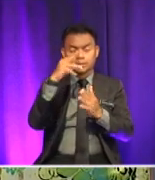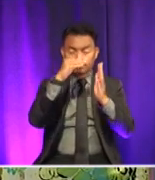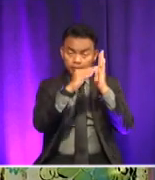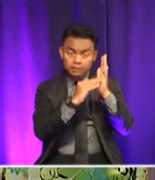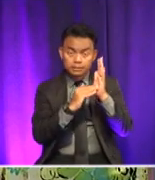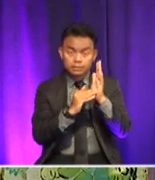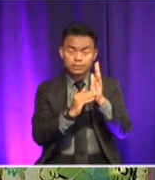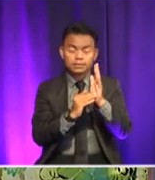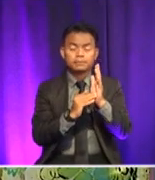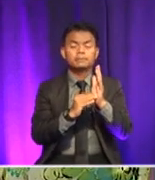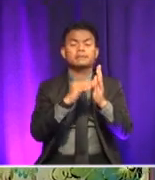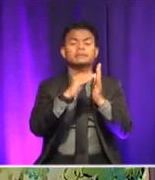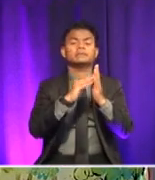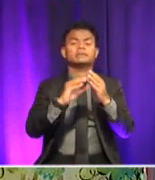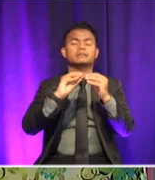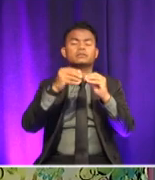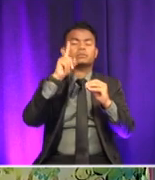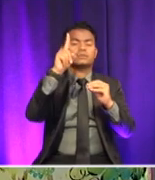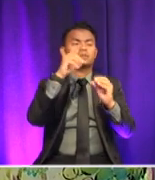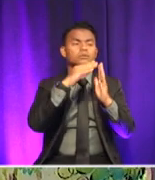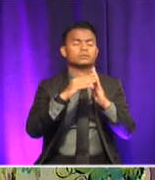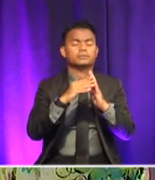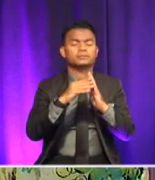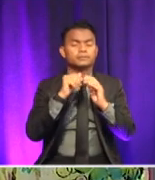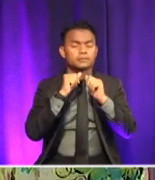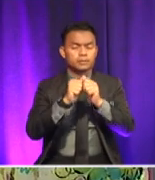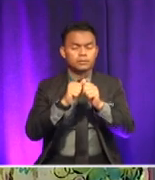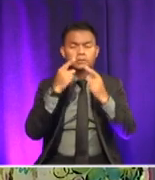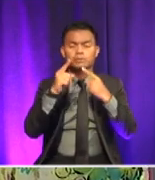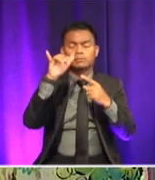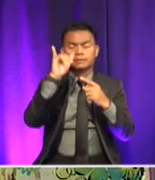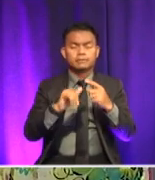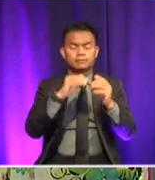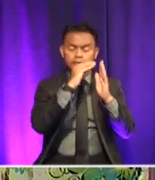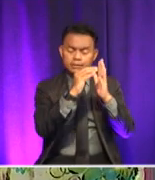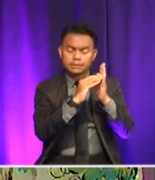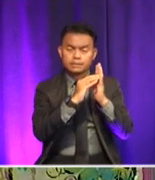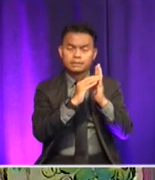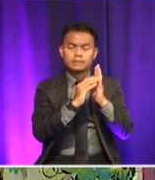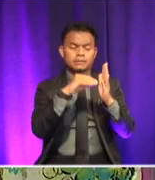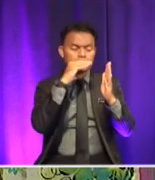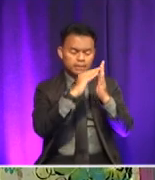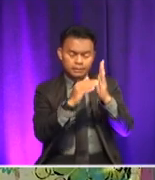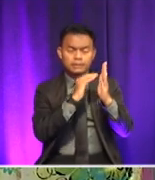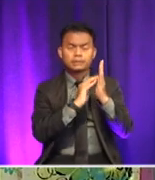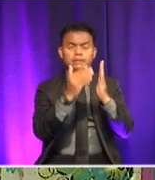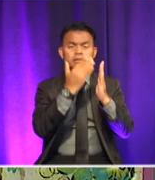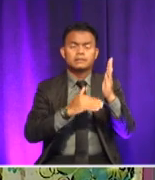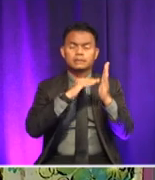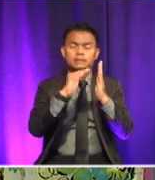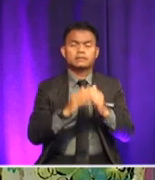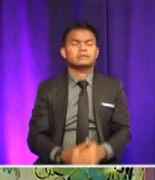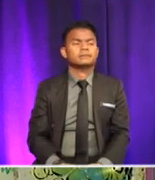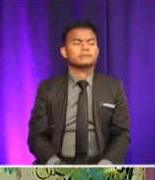the first paragraph. Go through the answers of the first paragraph first. Analyze the first paragraph, then the second paragraph, then the third paragraph.